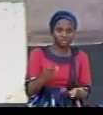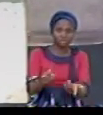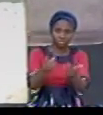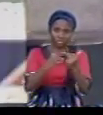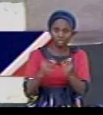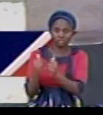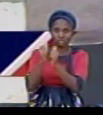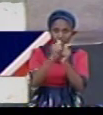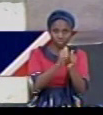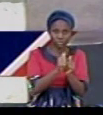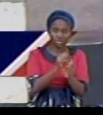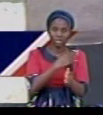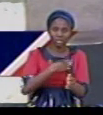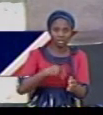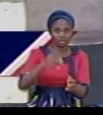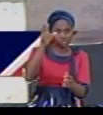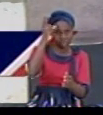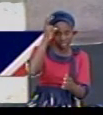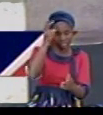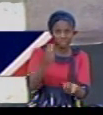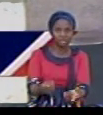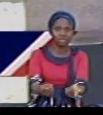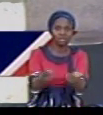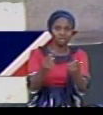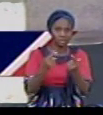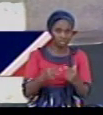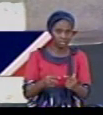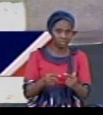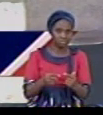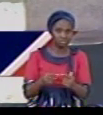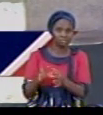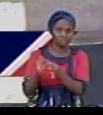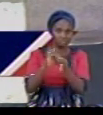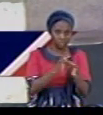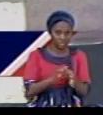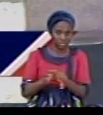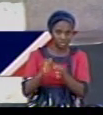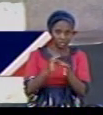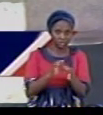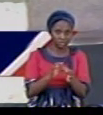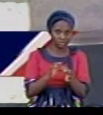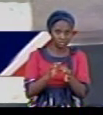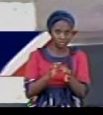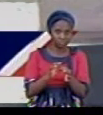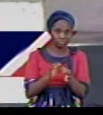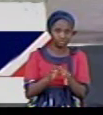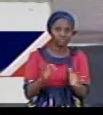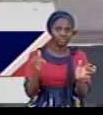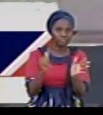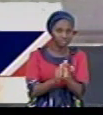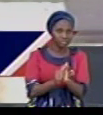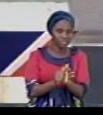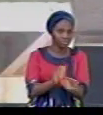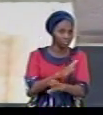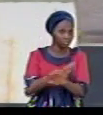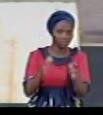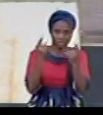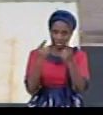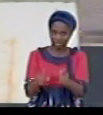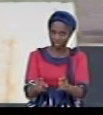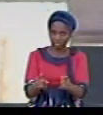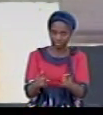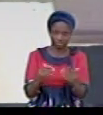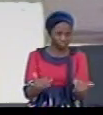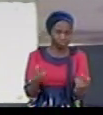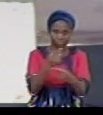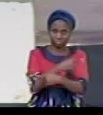and Satan came along. That doesn't happen today, either